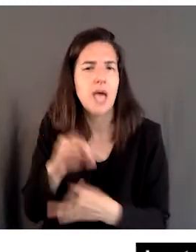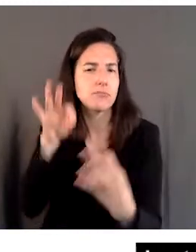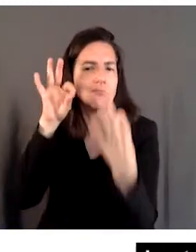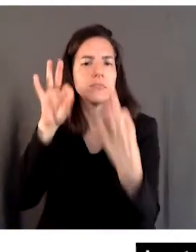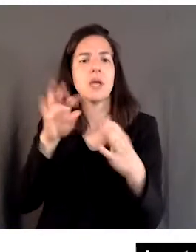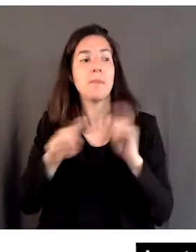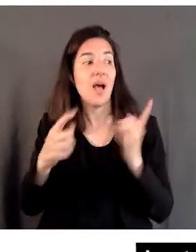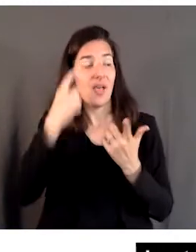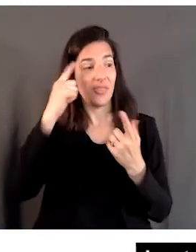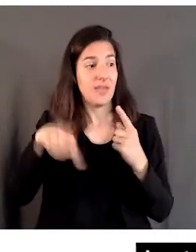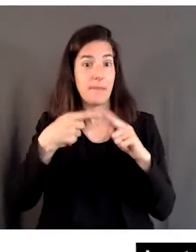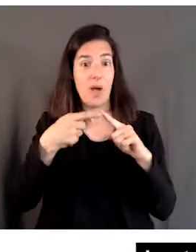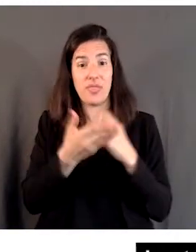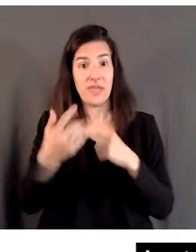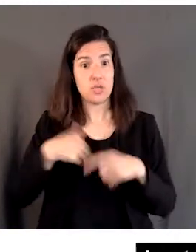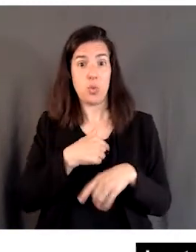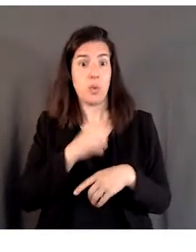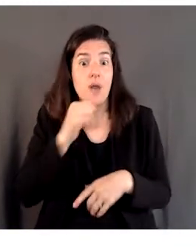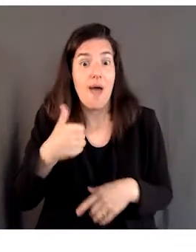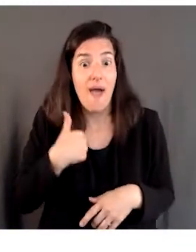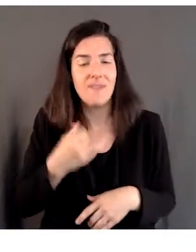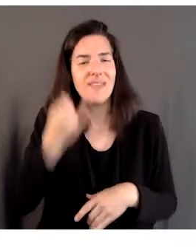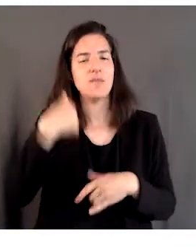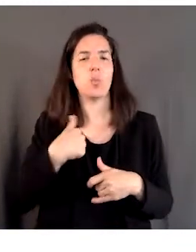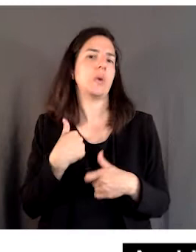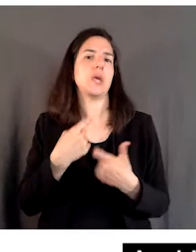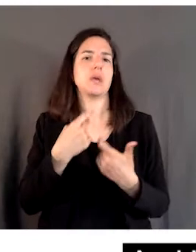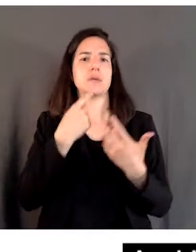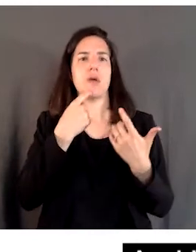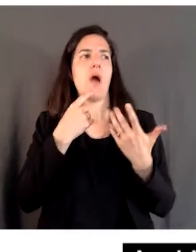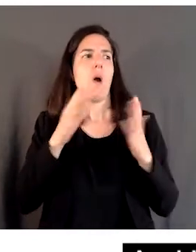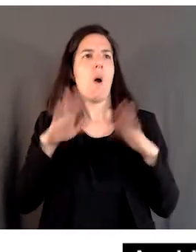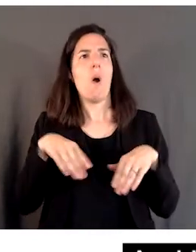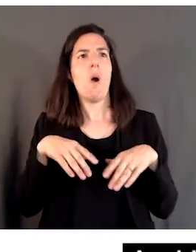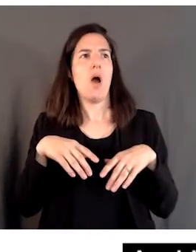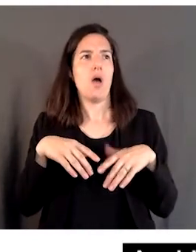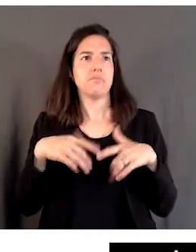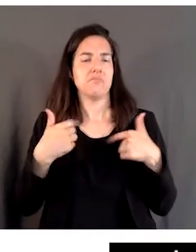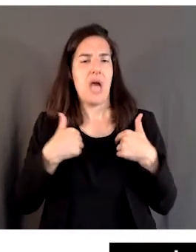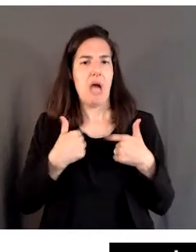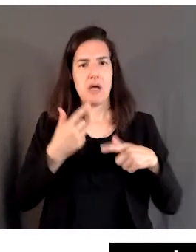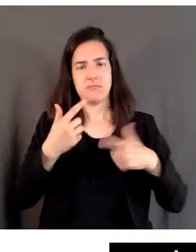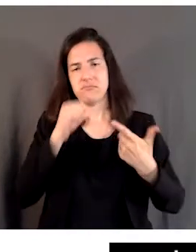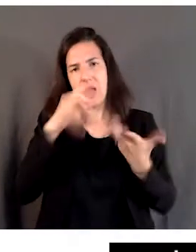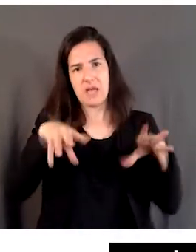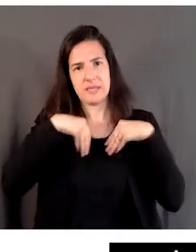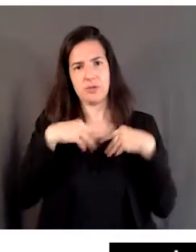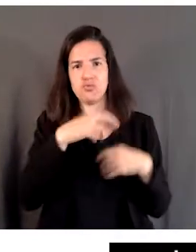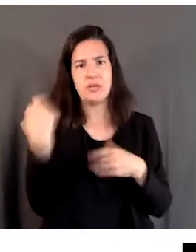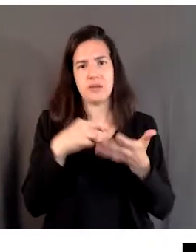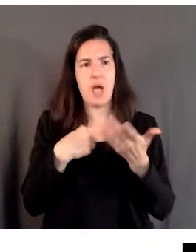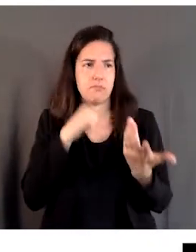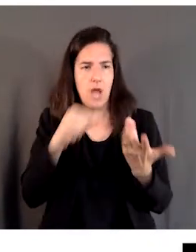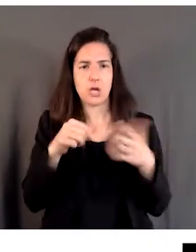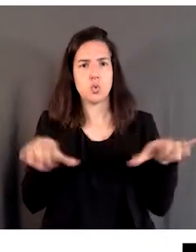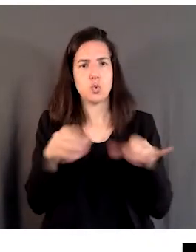we just said, geez, I'm scared to take that risk, so I'm not going to do it. And how many people with disability wouldn't be employed if everyone said that as well? I mean, we can